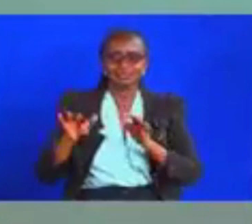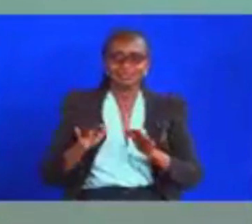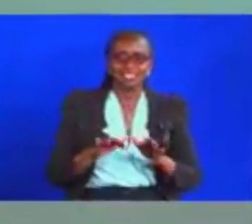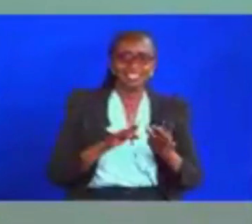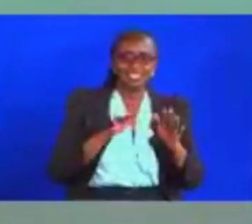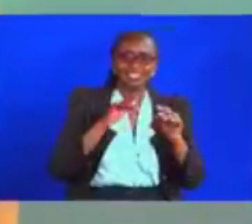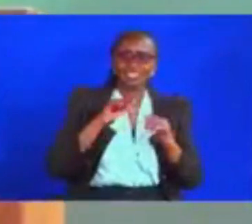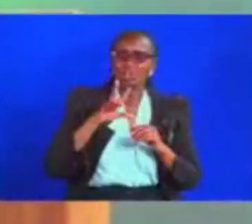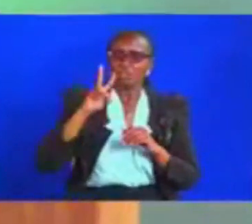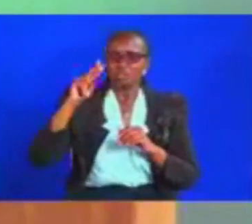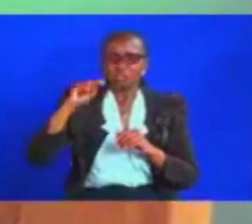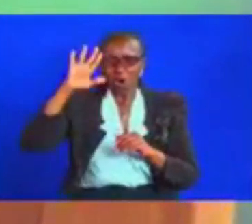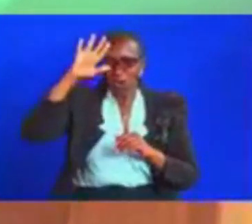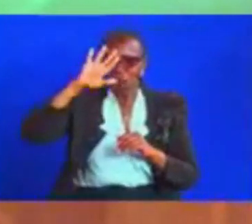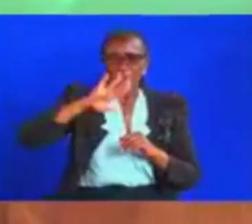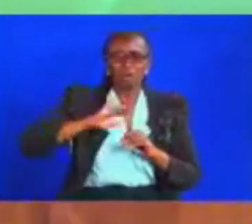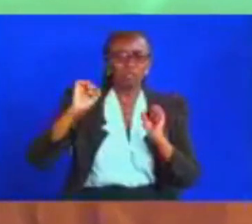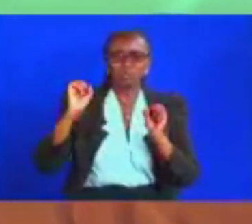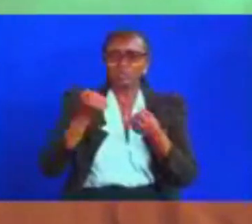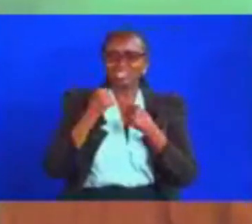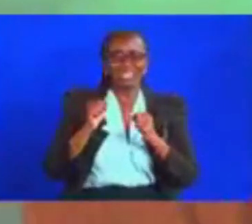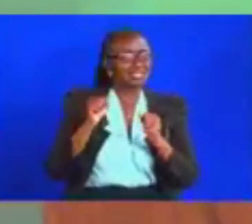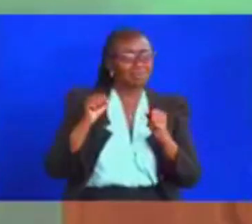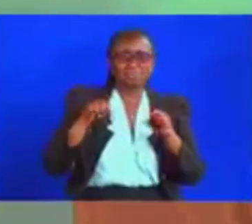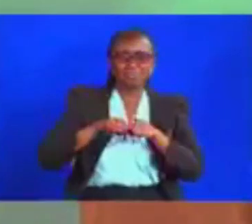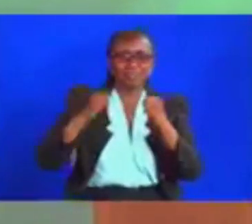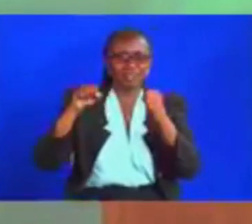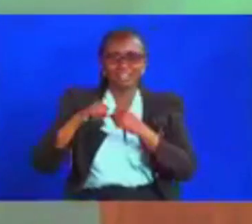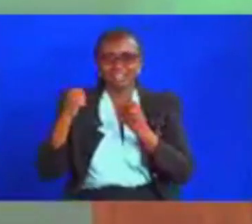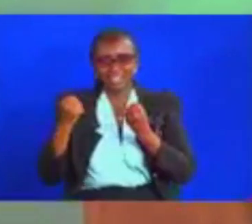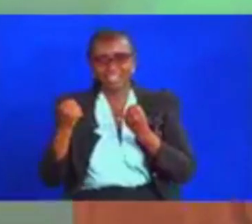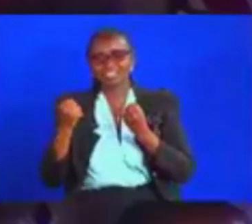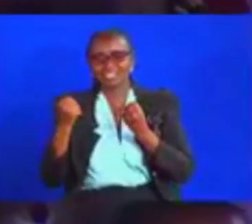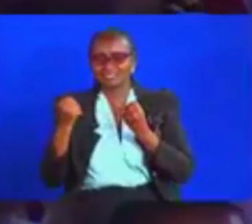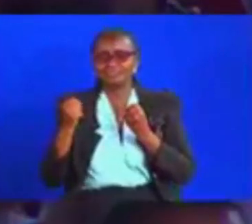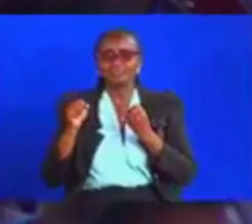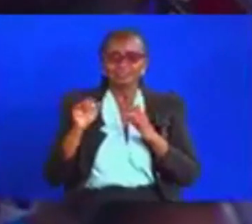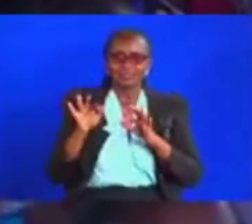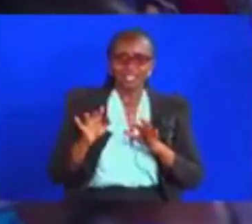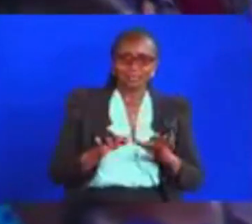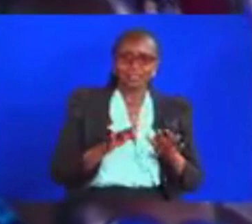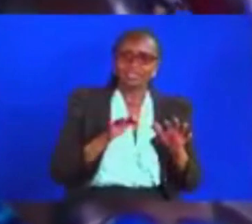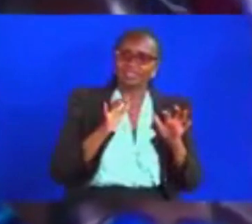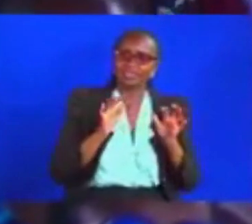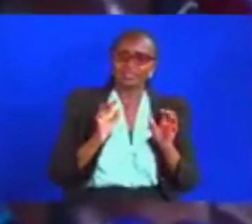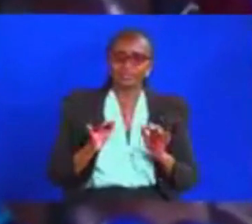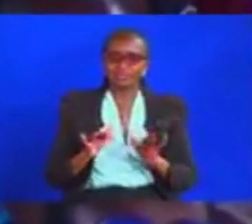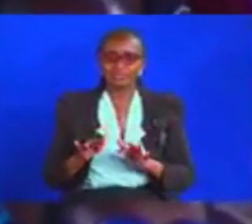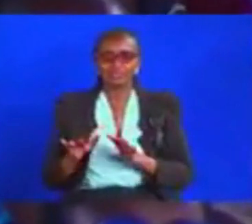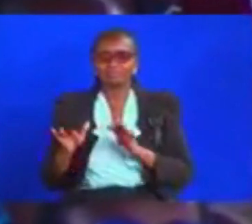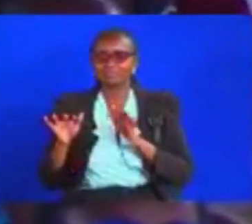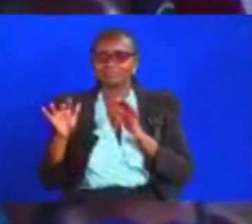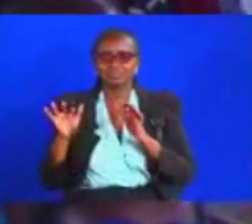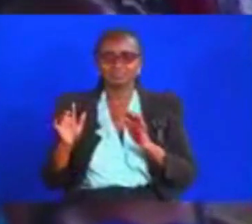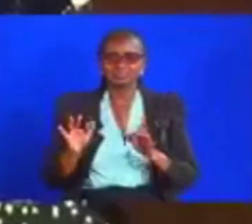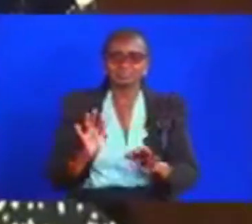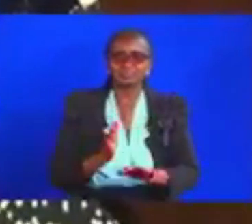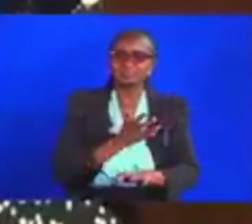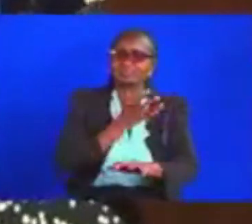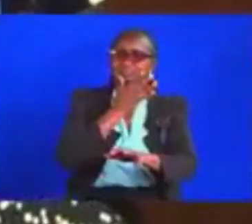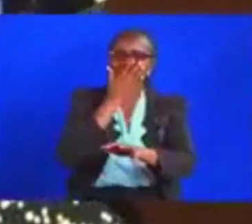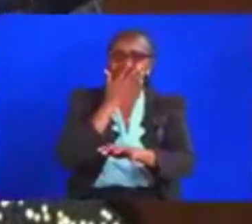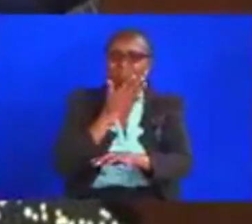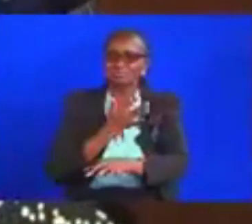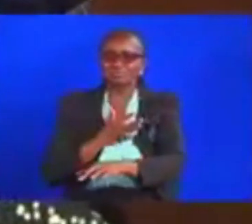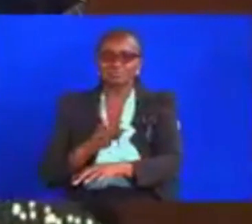No wall you won't kick down, lie you won't tear down, coming after me.